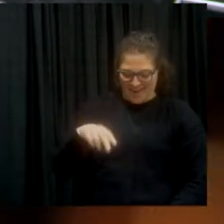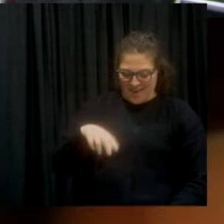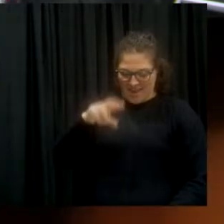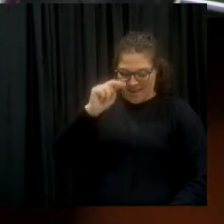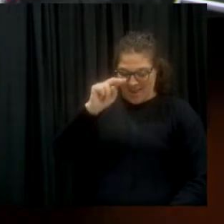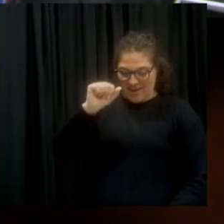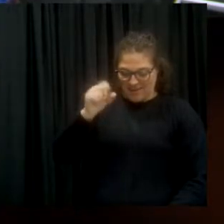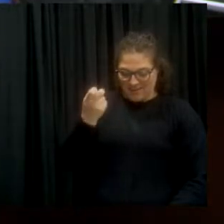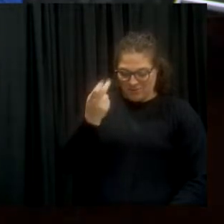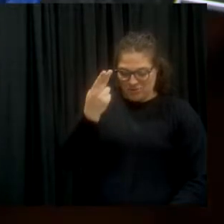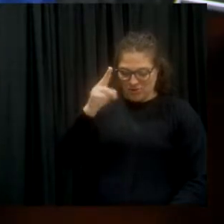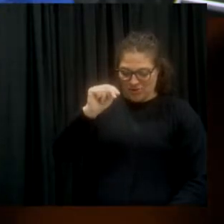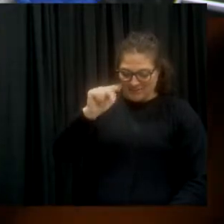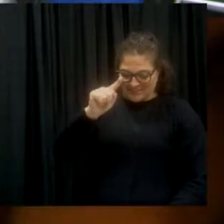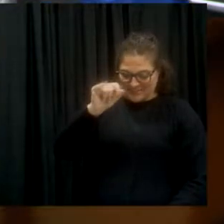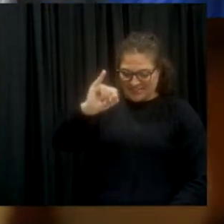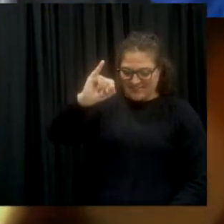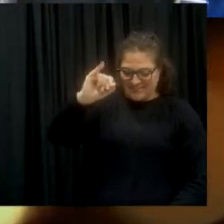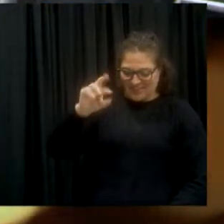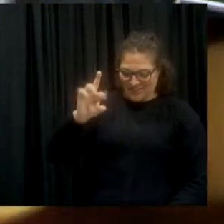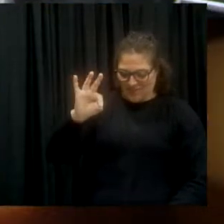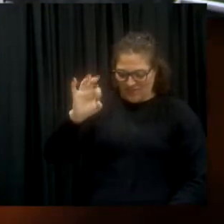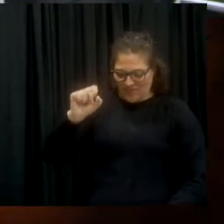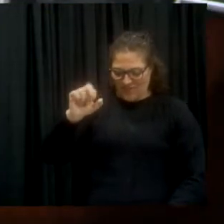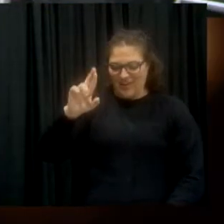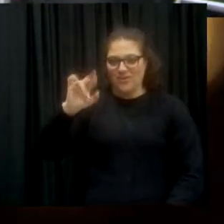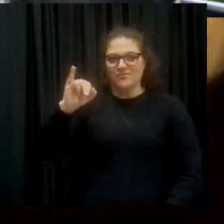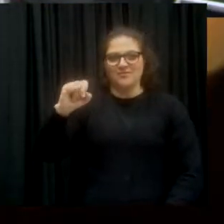Nashanti Farrington.